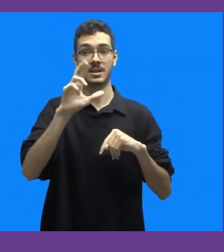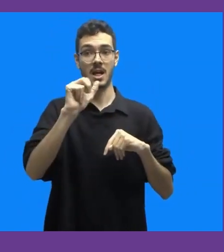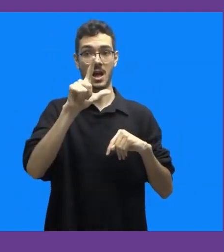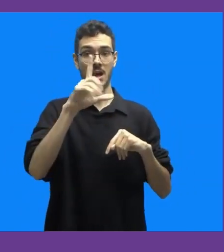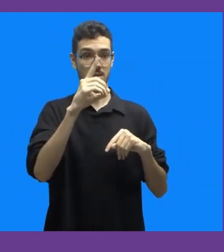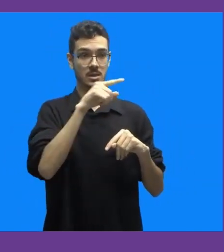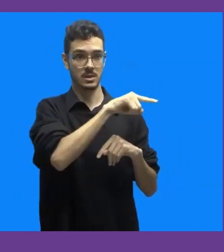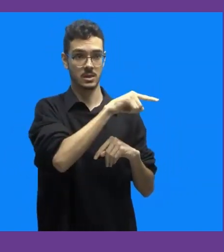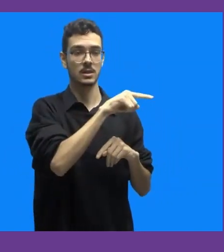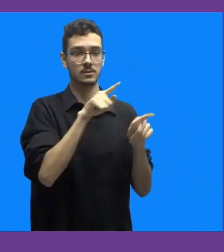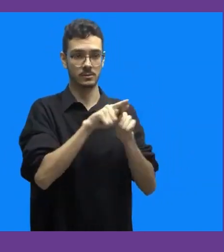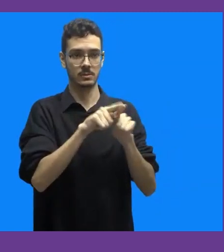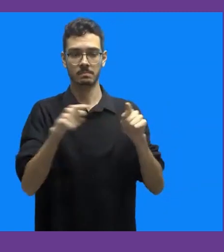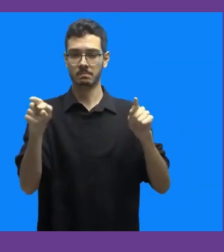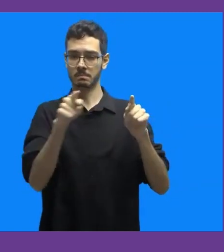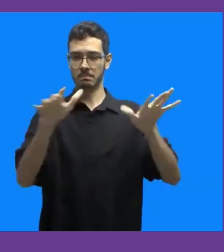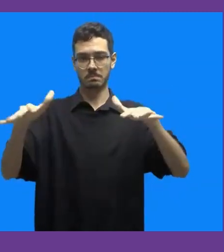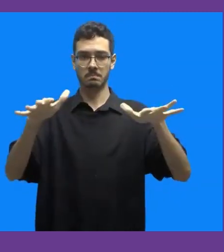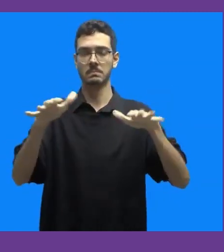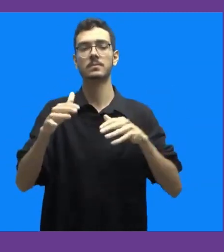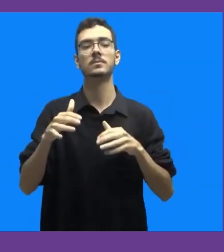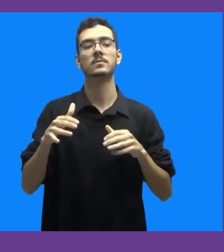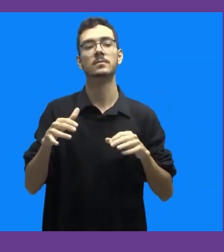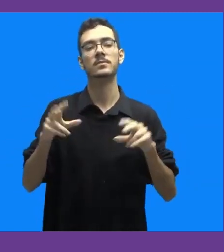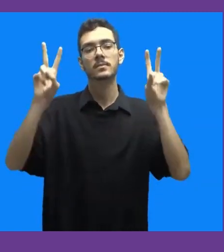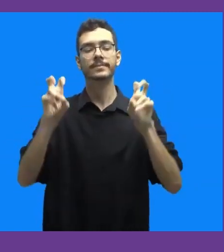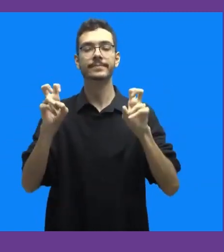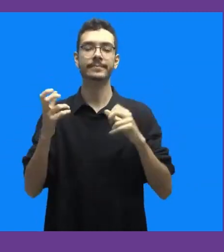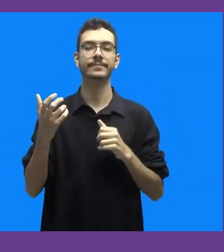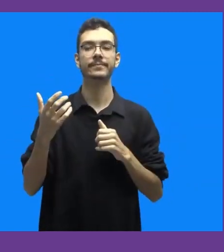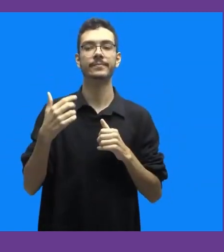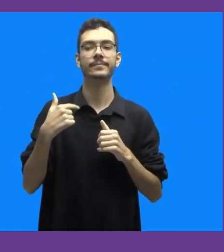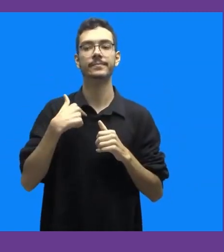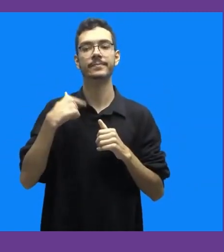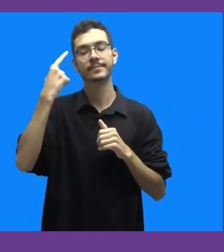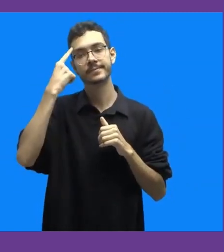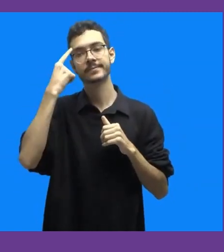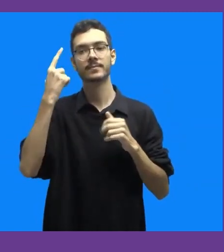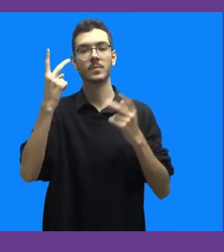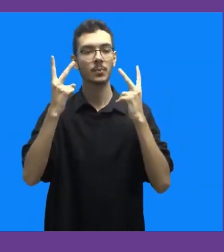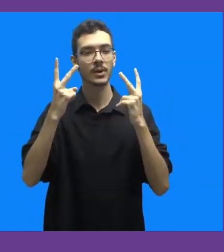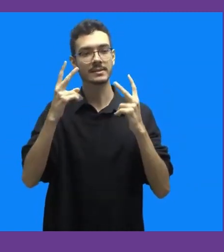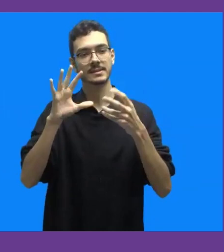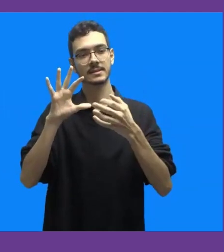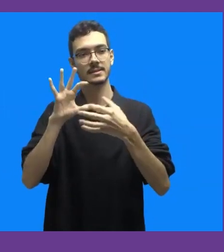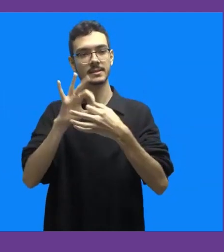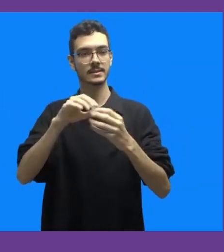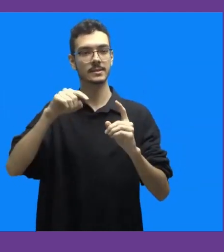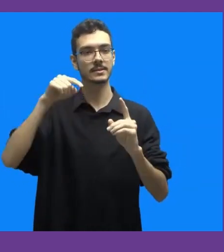really, I would like to highlight here the importance, because we are in a society of knowledge. So knowledge is